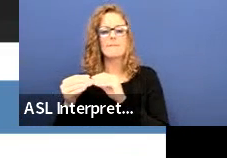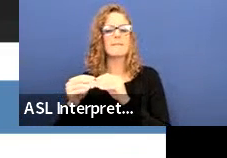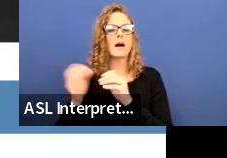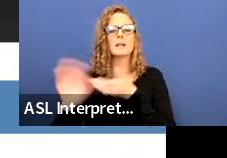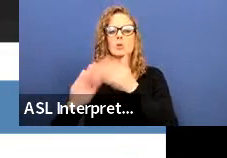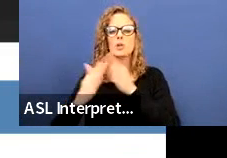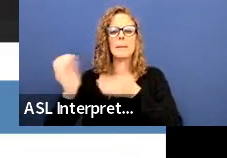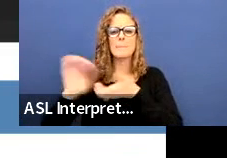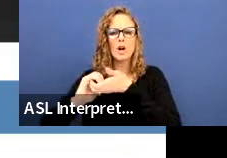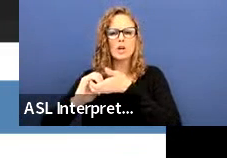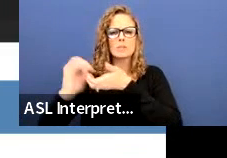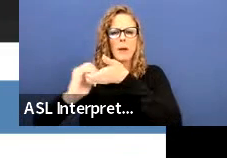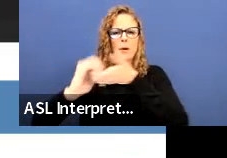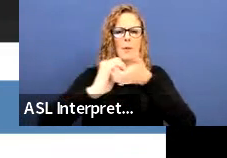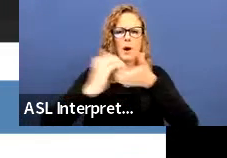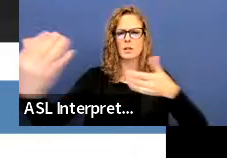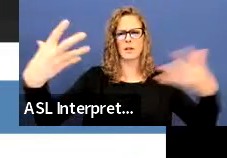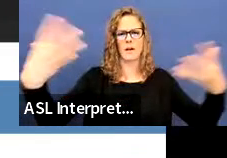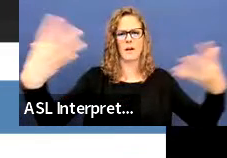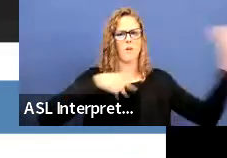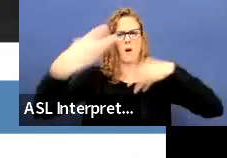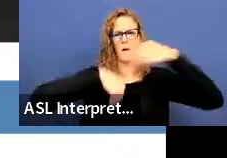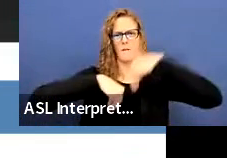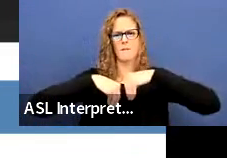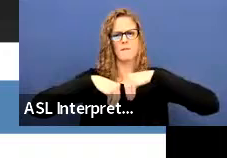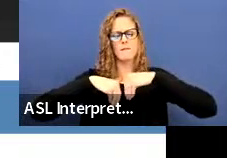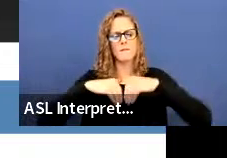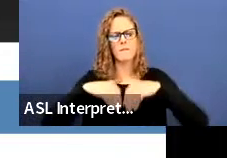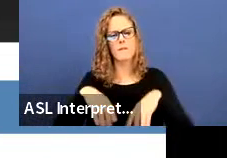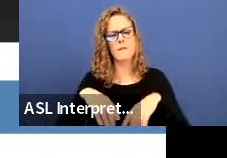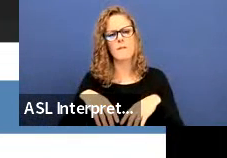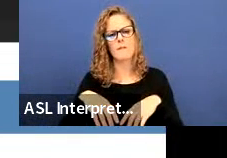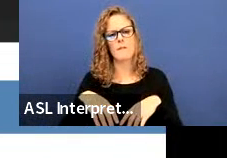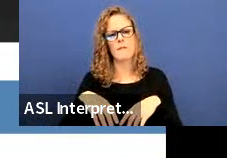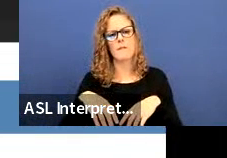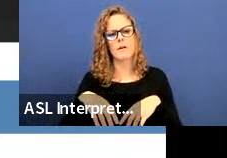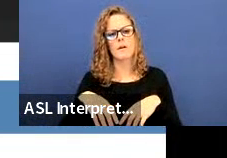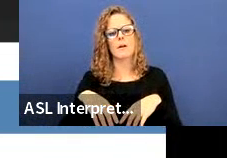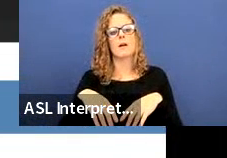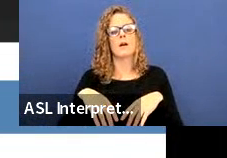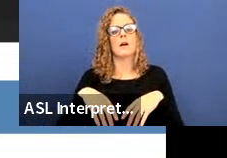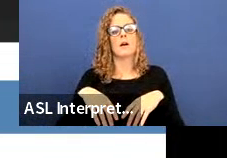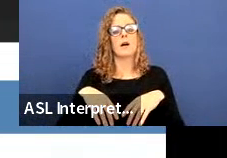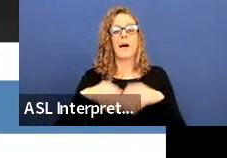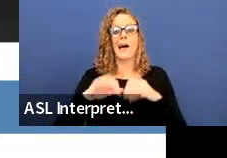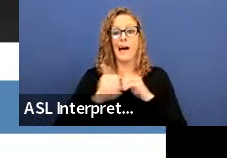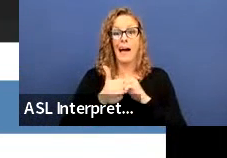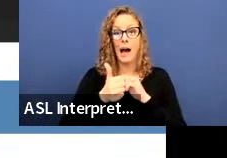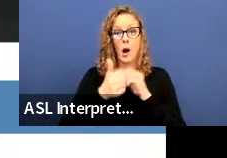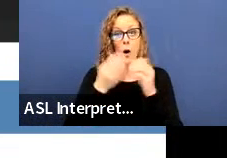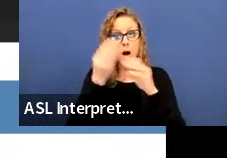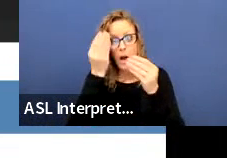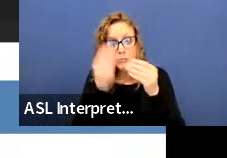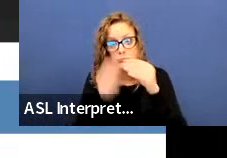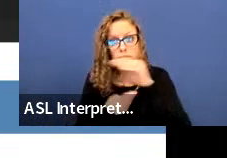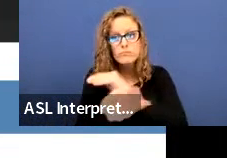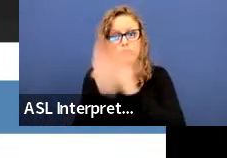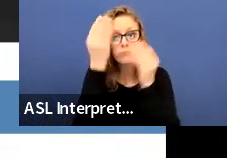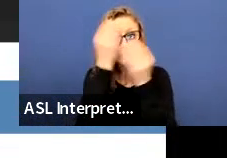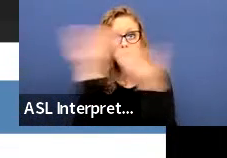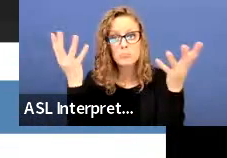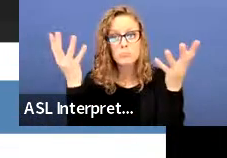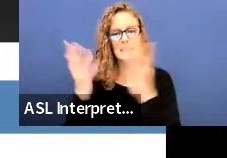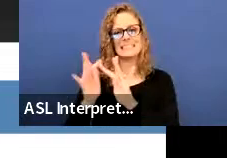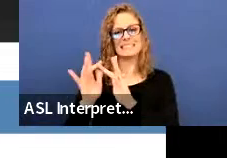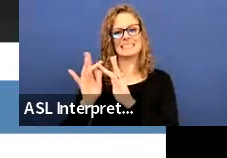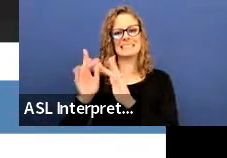people around this table. And this is a primarily digitally focused campaign. I'll get into it a little bit more in